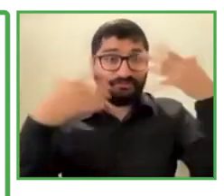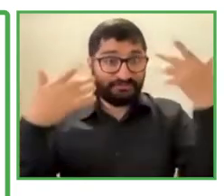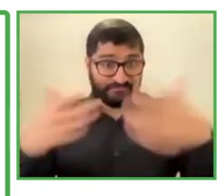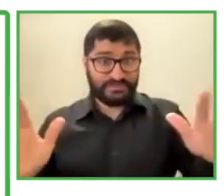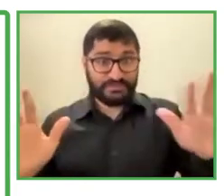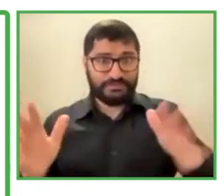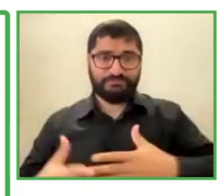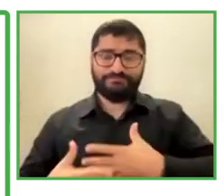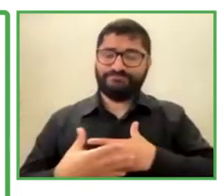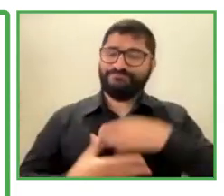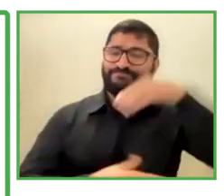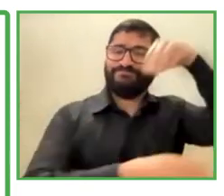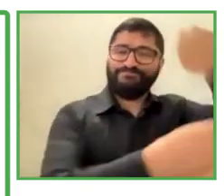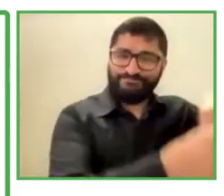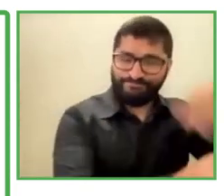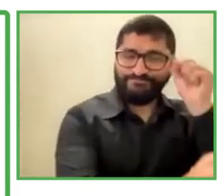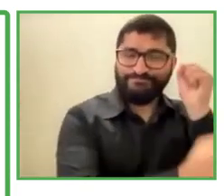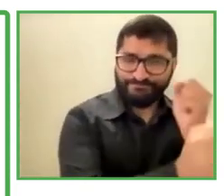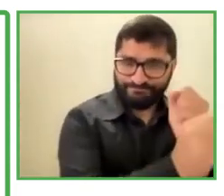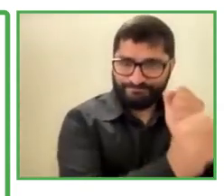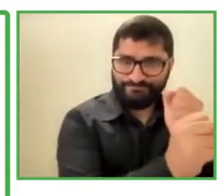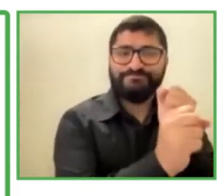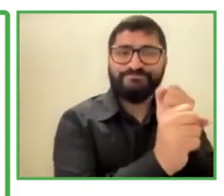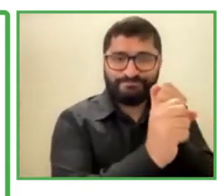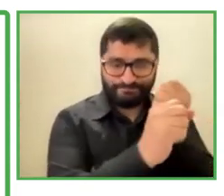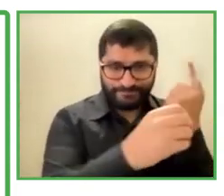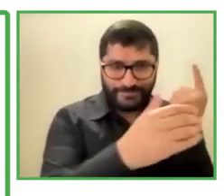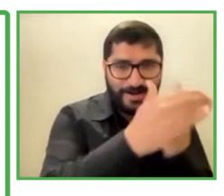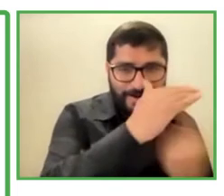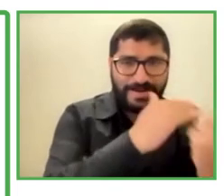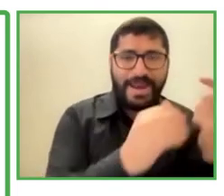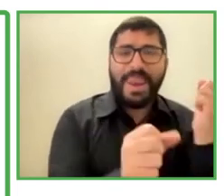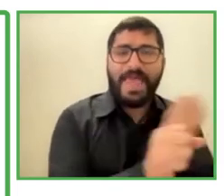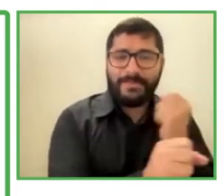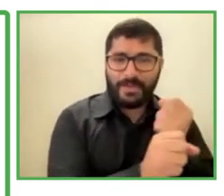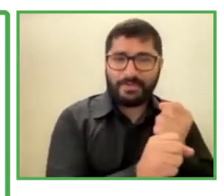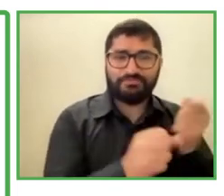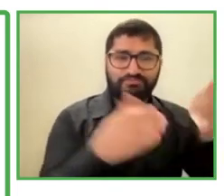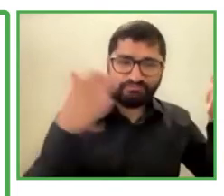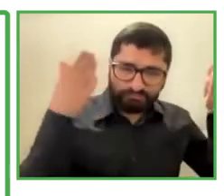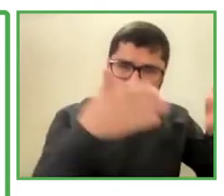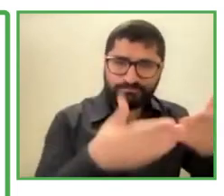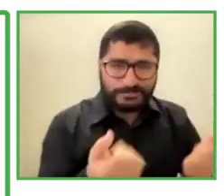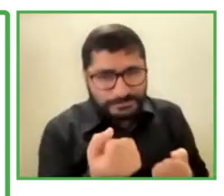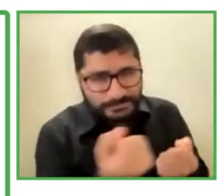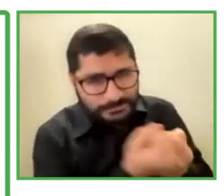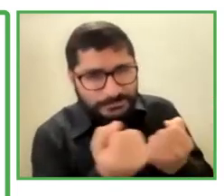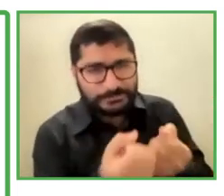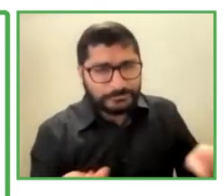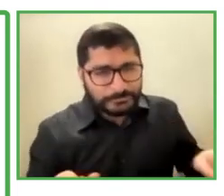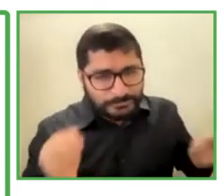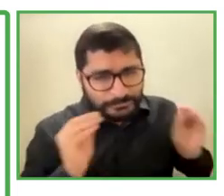already working as to reinforce their knowledge.